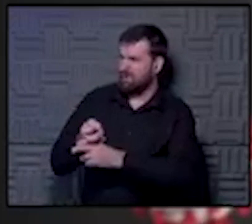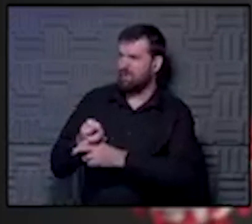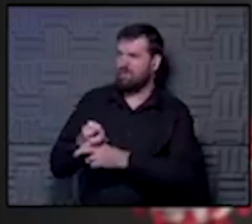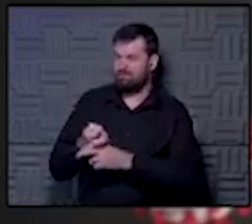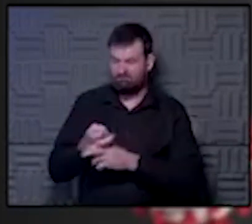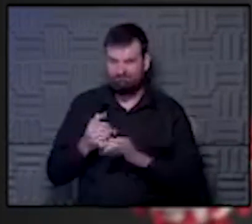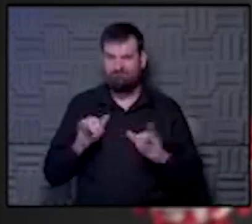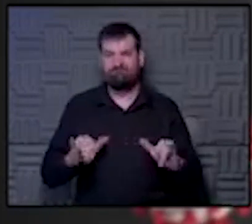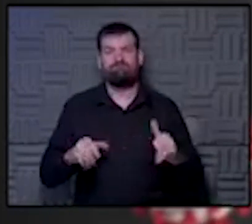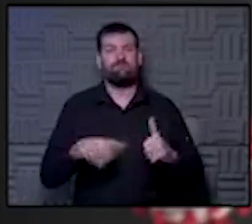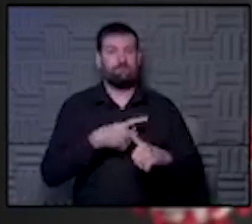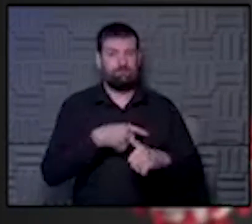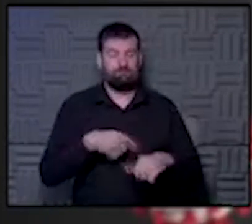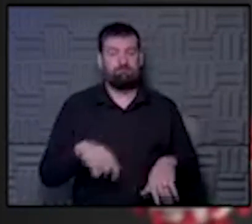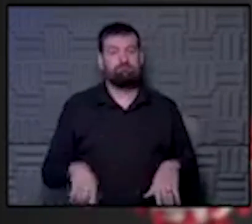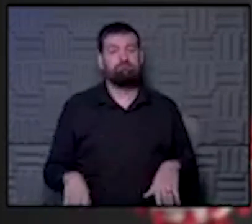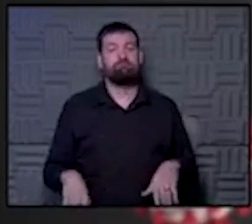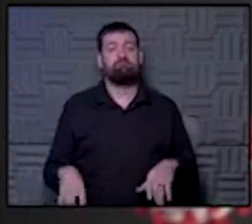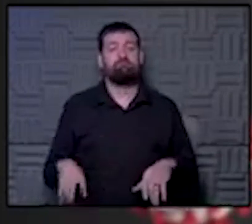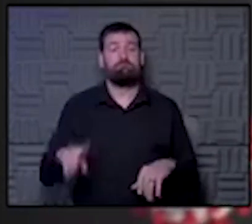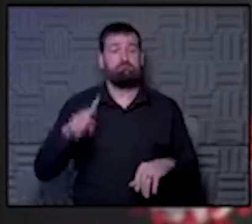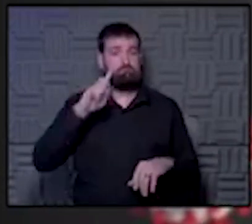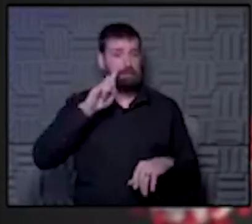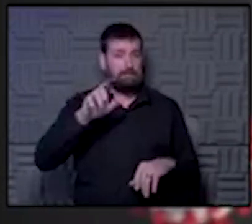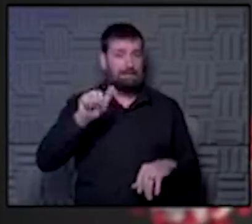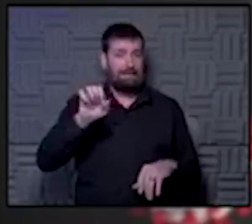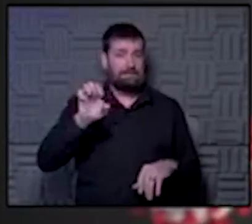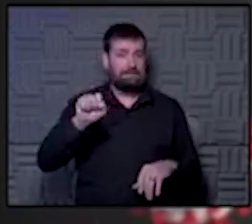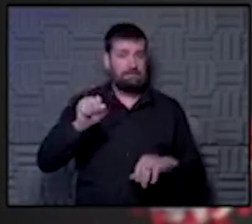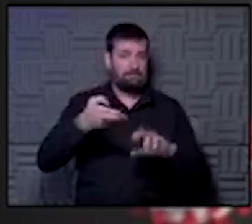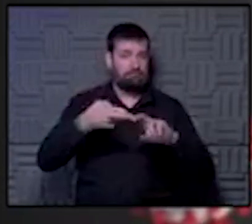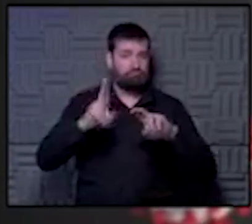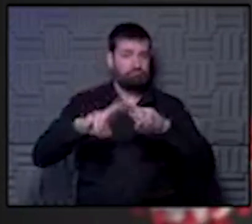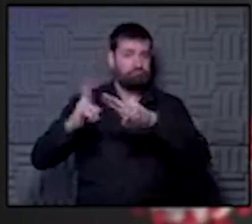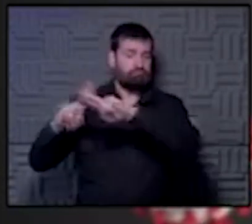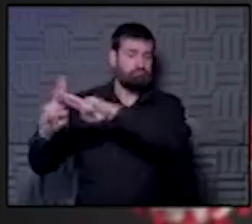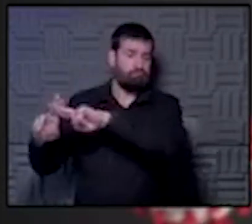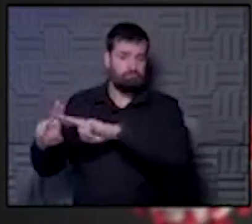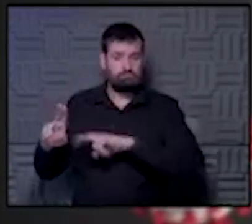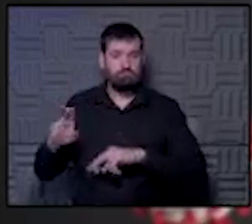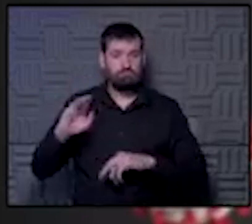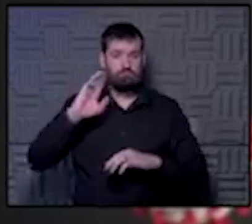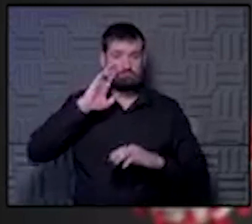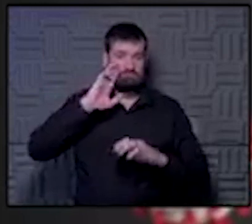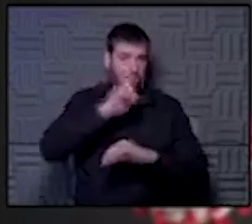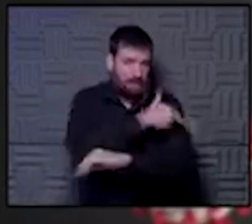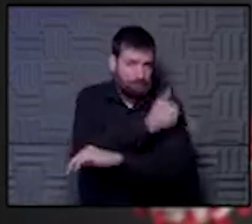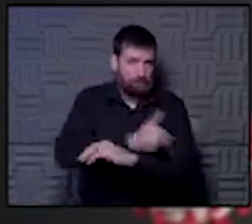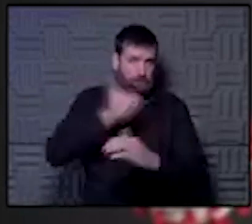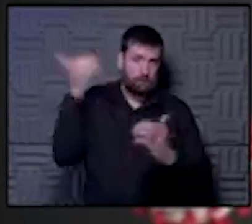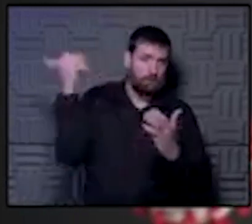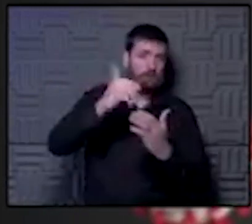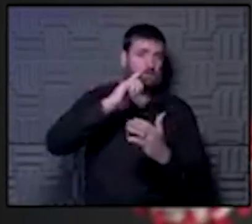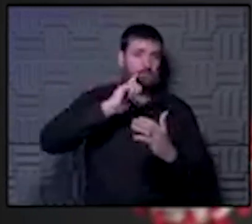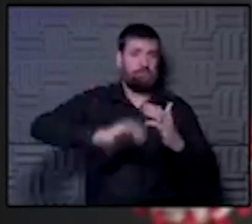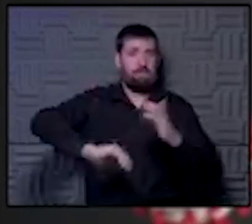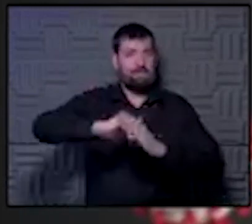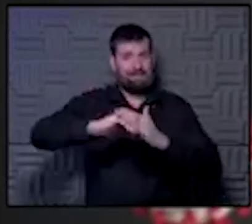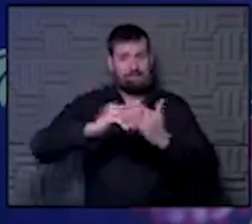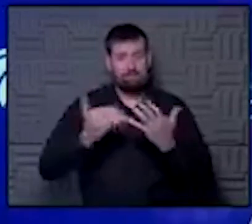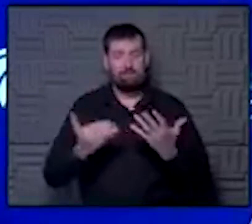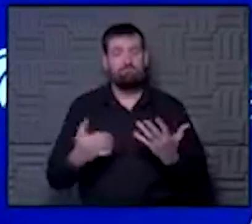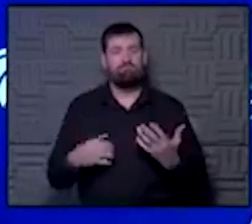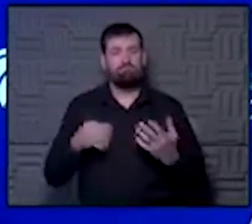now. I do think as the cases rise in Kansas City and hospitals get closer to capacity, that we really are going to